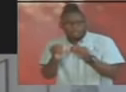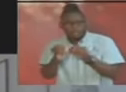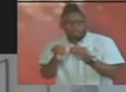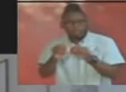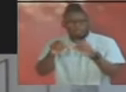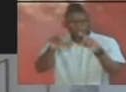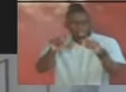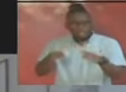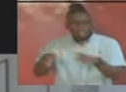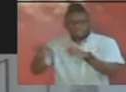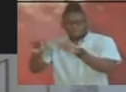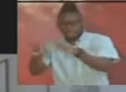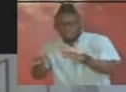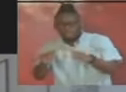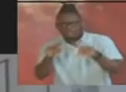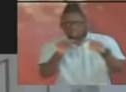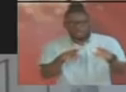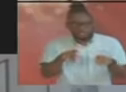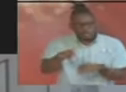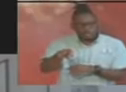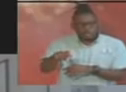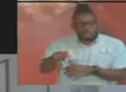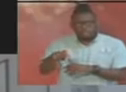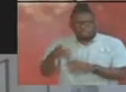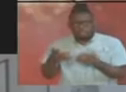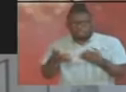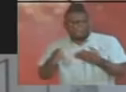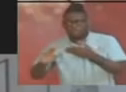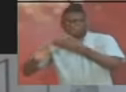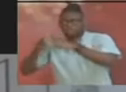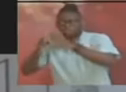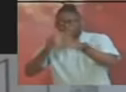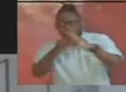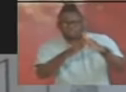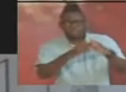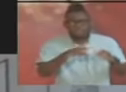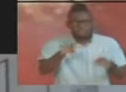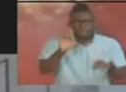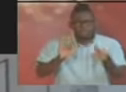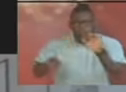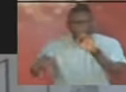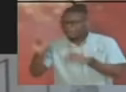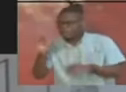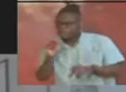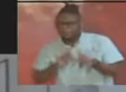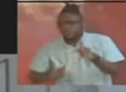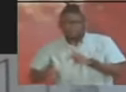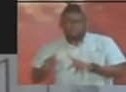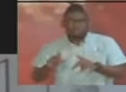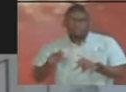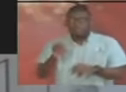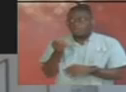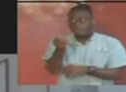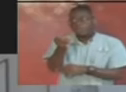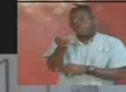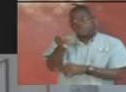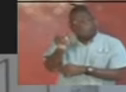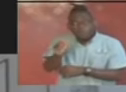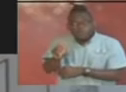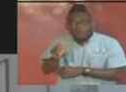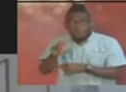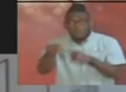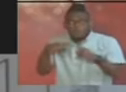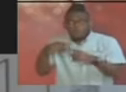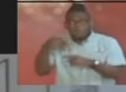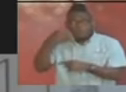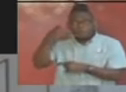by a survey in terms of just community random samplings or through contact tracing